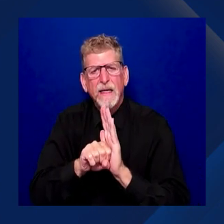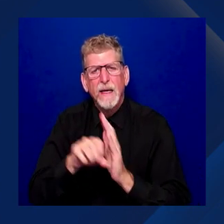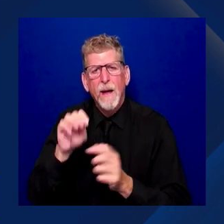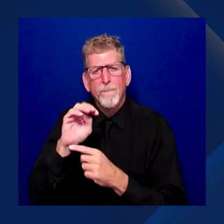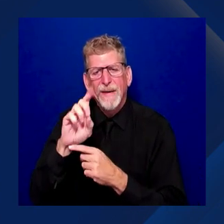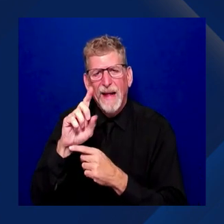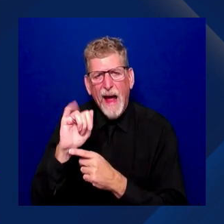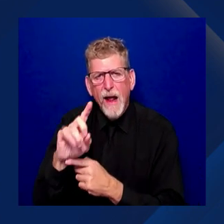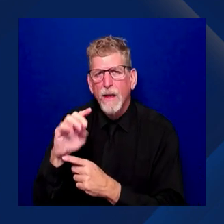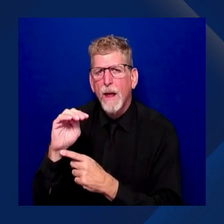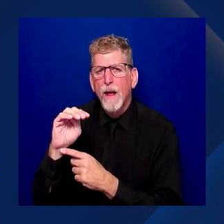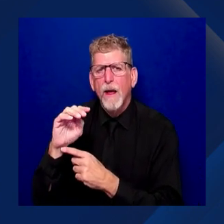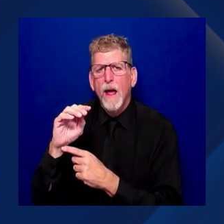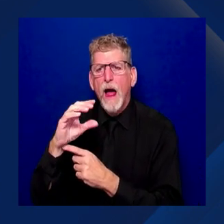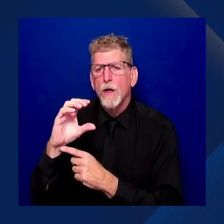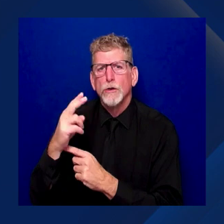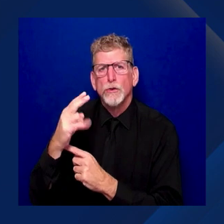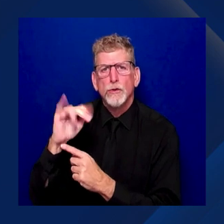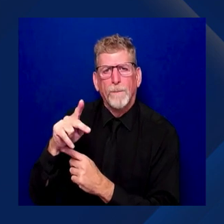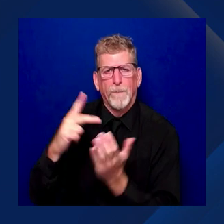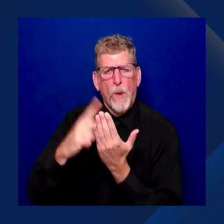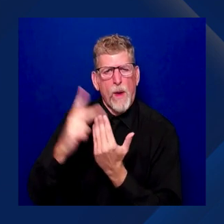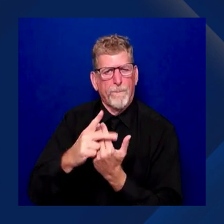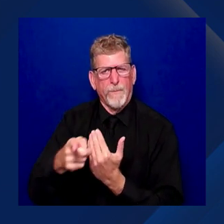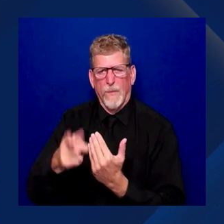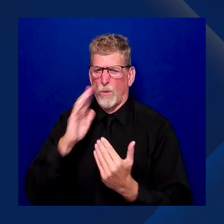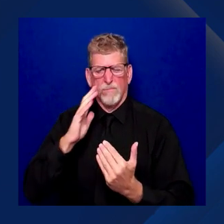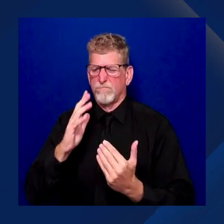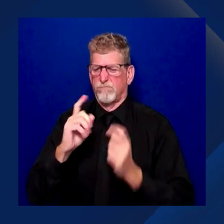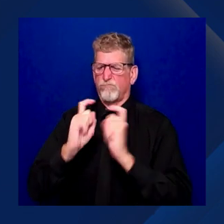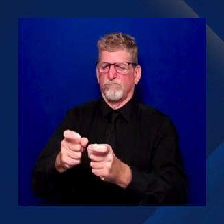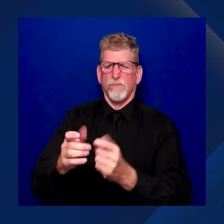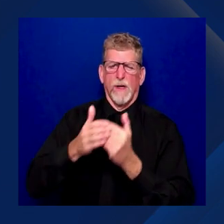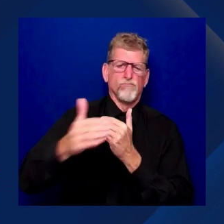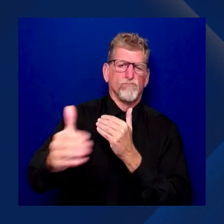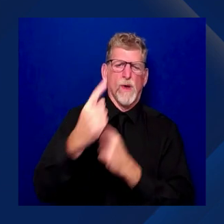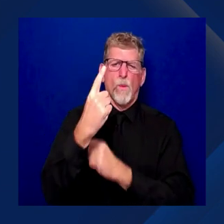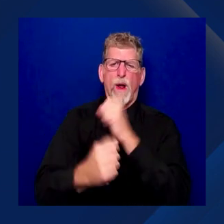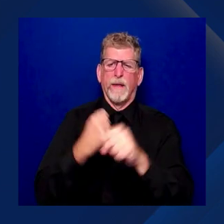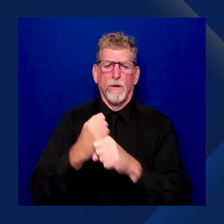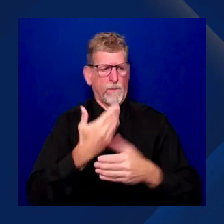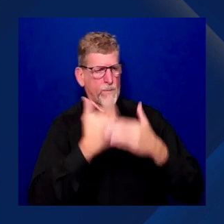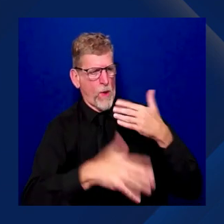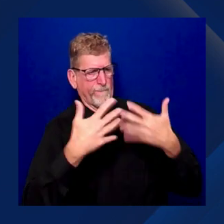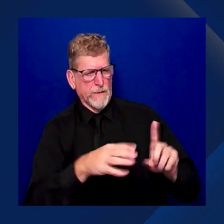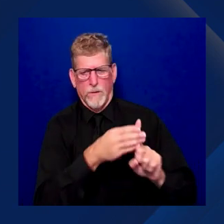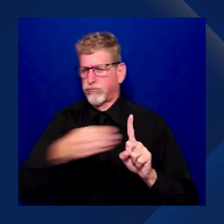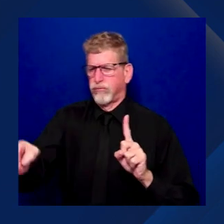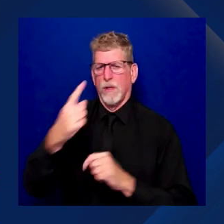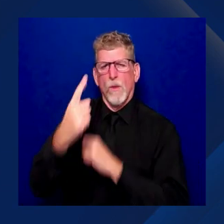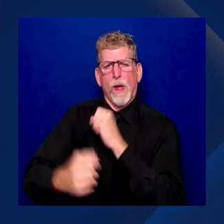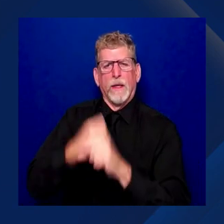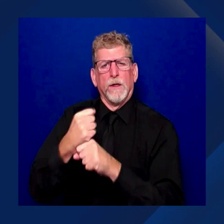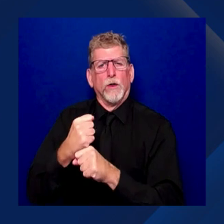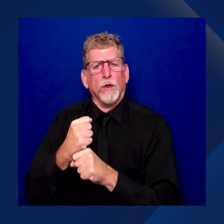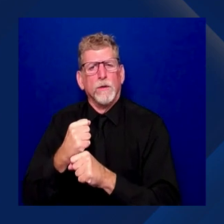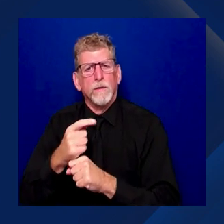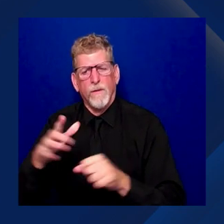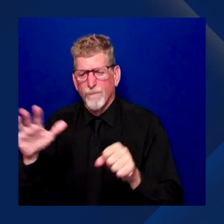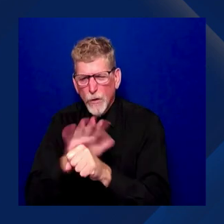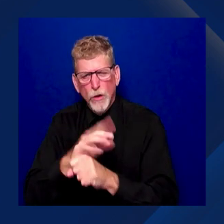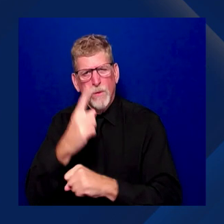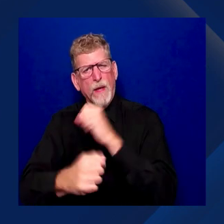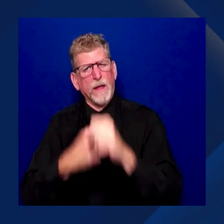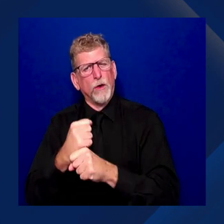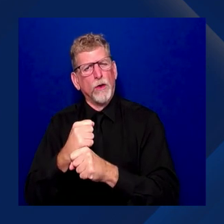coverage after a woman has given birth. Now, what does this mean? It means a full year of coverage for pelvic